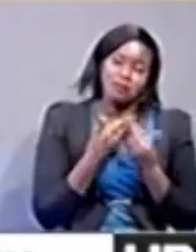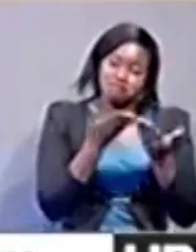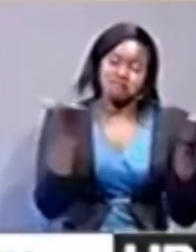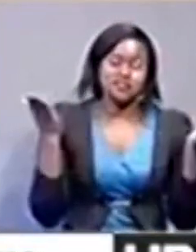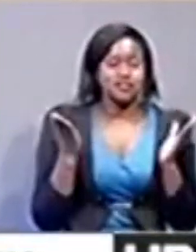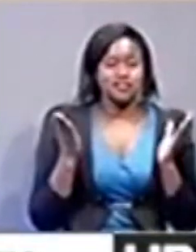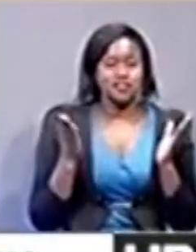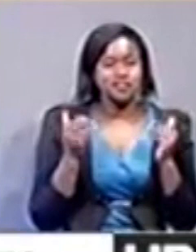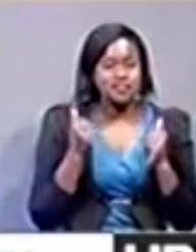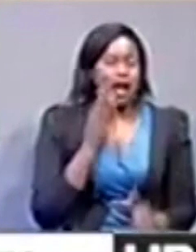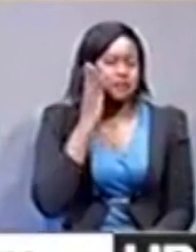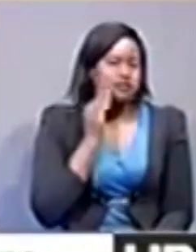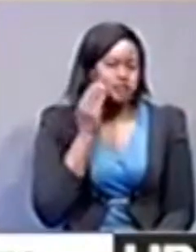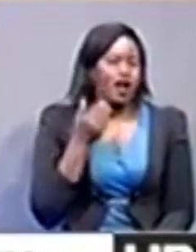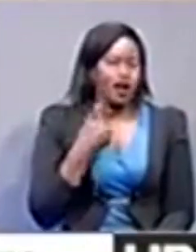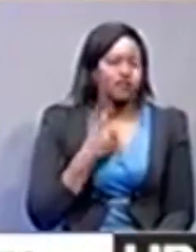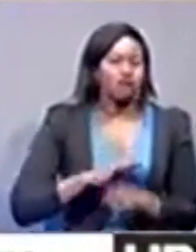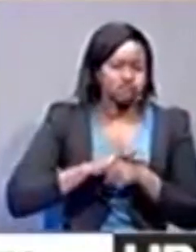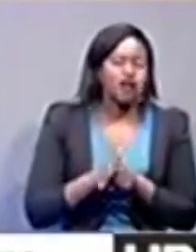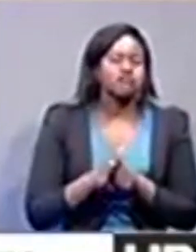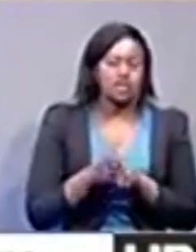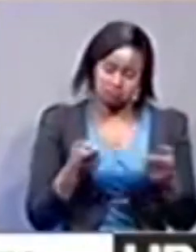They are now veterans of corona.